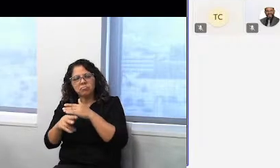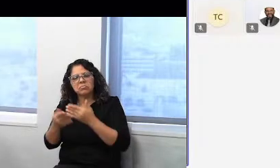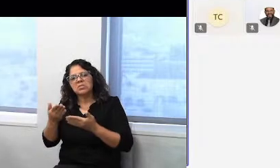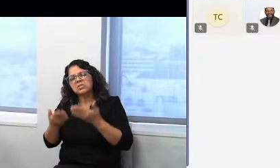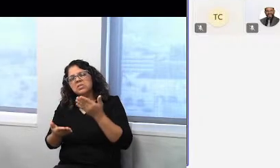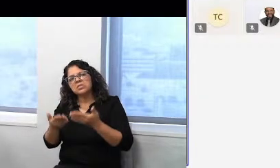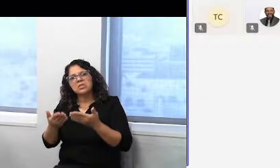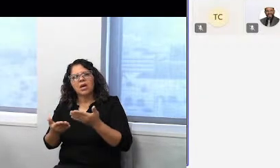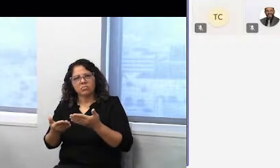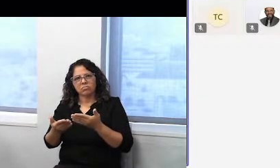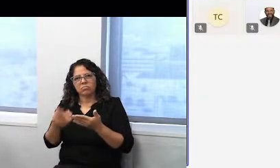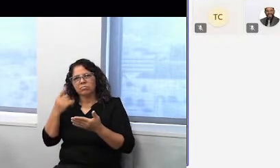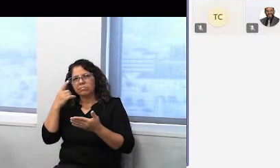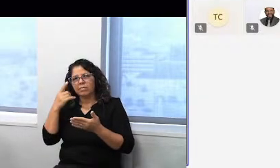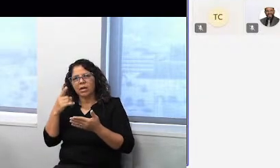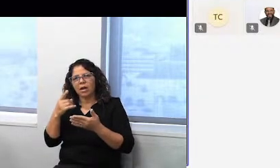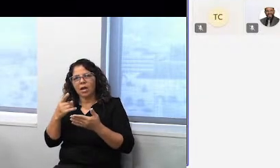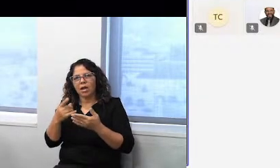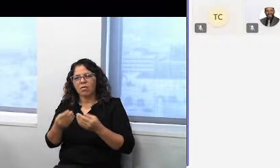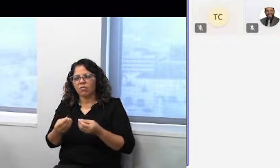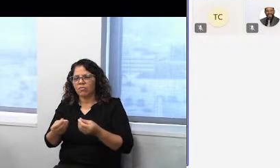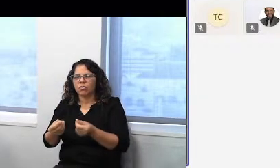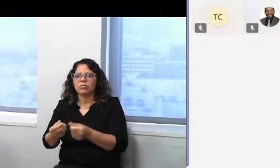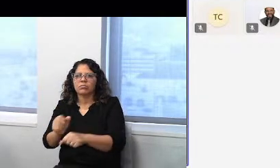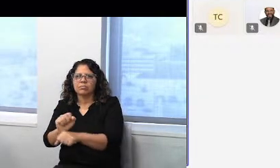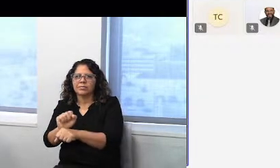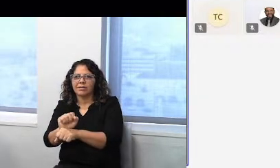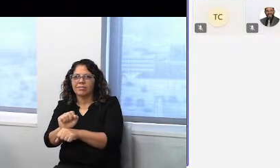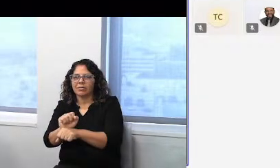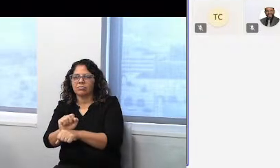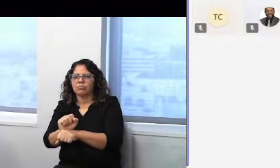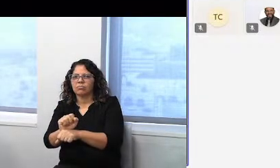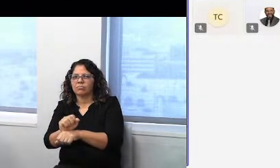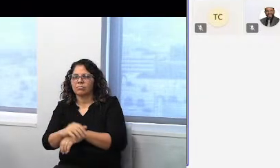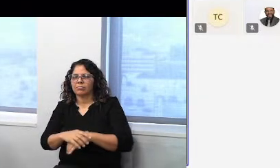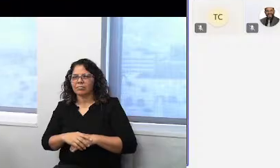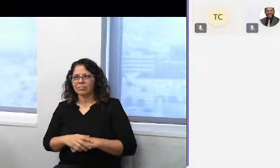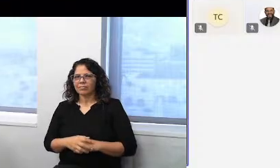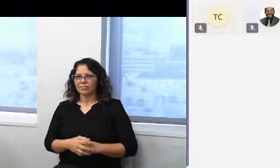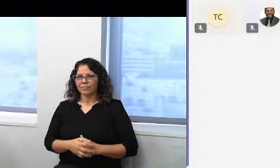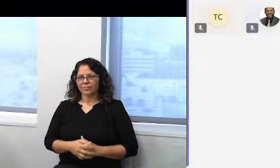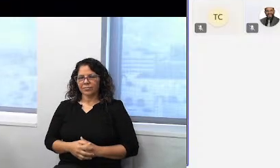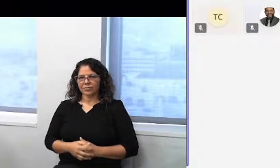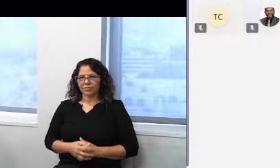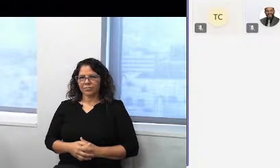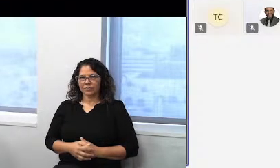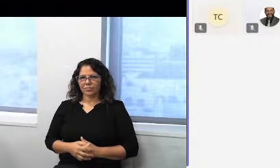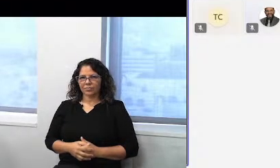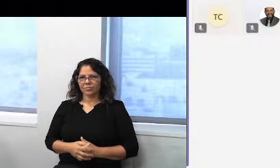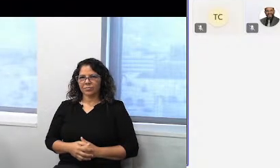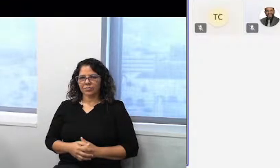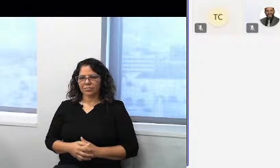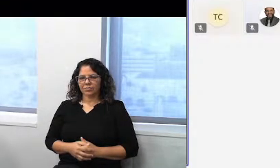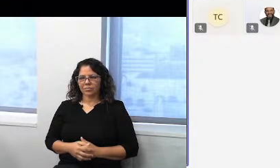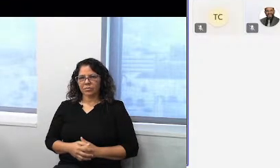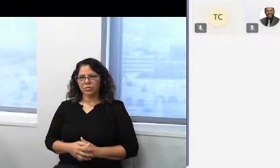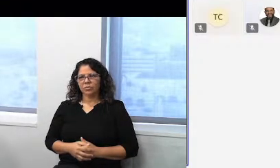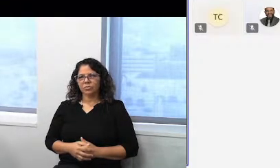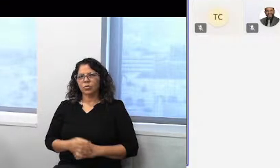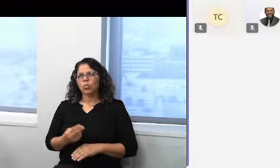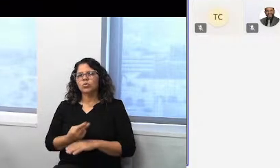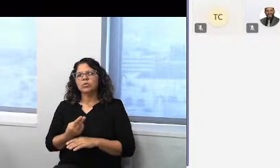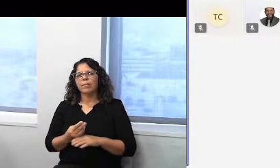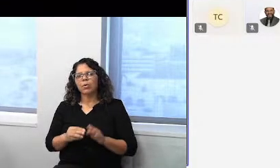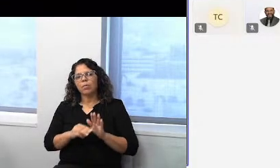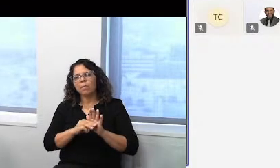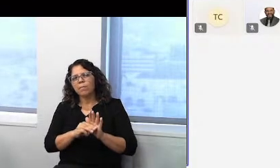modeling tools. The modeling system, we do a long-term modeling of the system's needs to ensure that as these resources are coming into